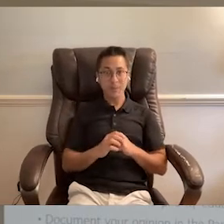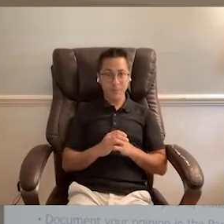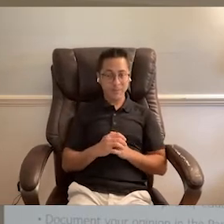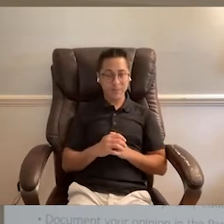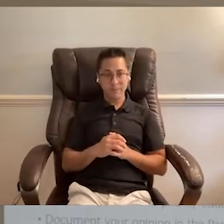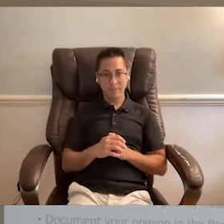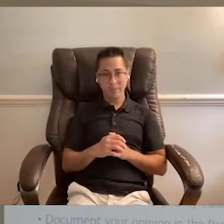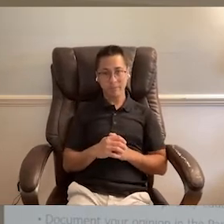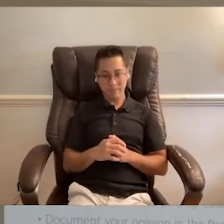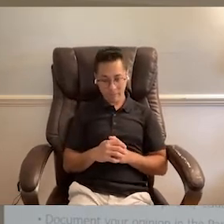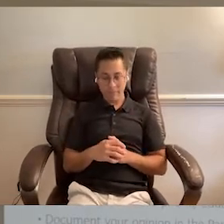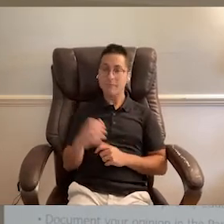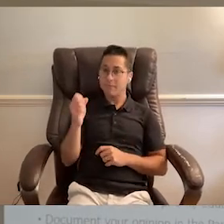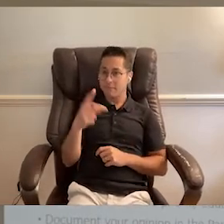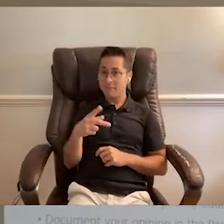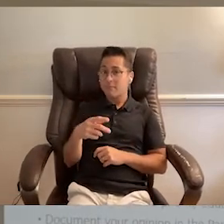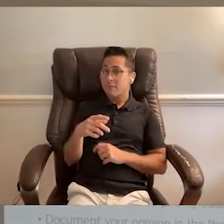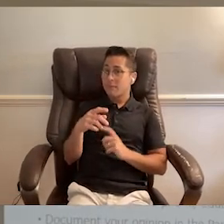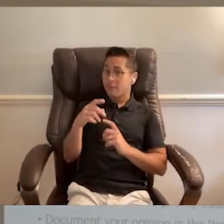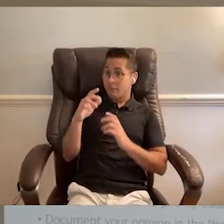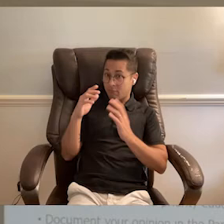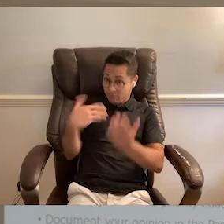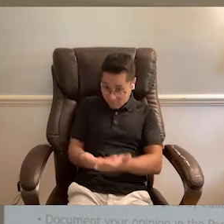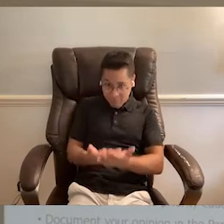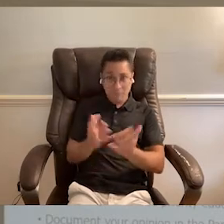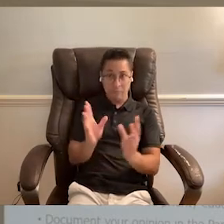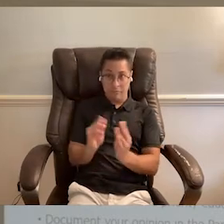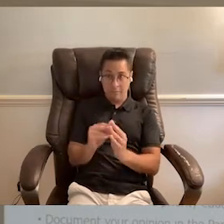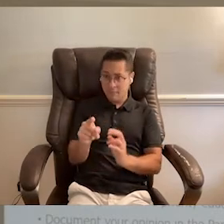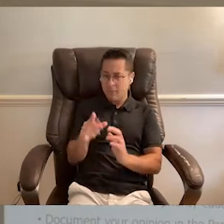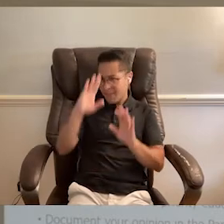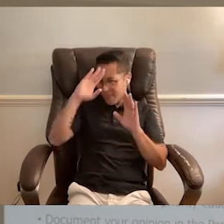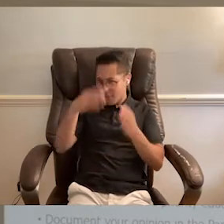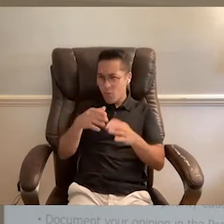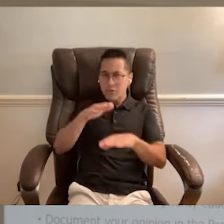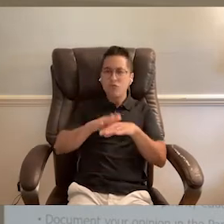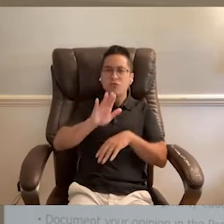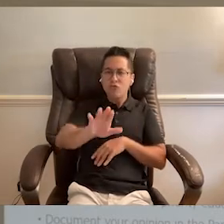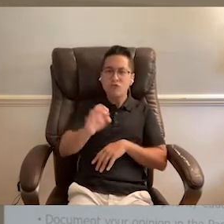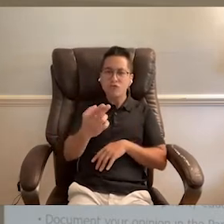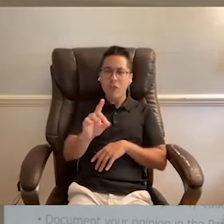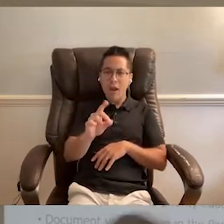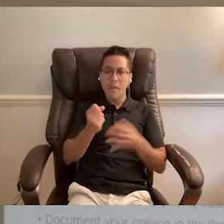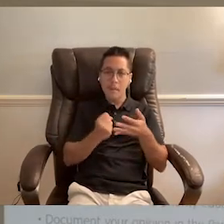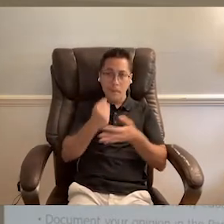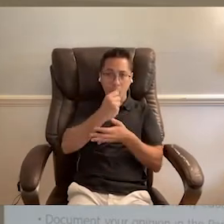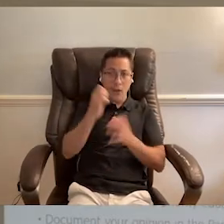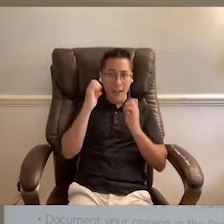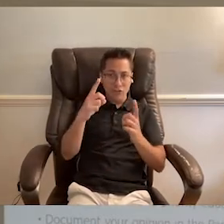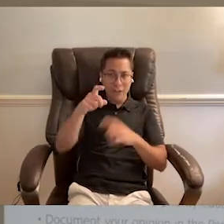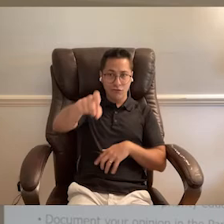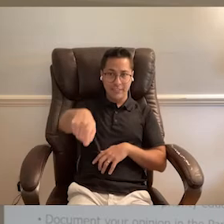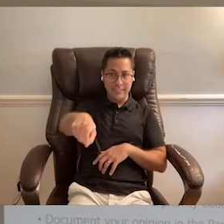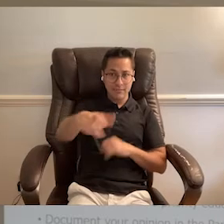Okay, so when you get to that IEP meeting, focus on your child's priority educational need. One thing that